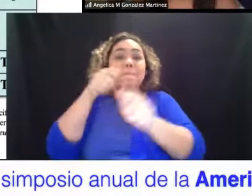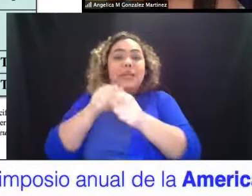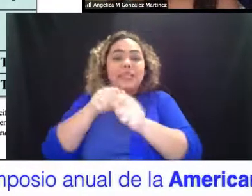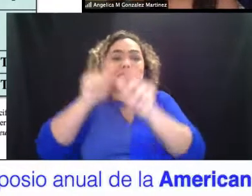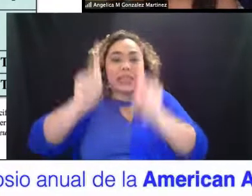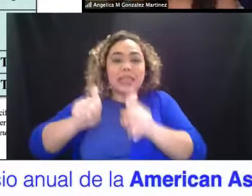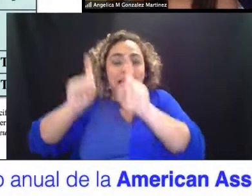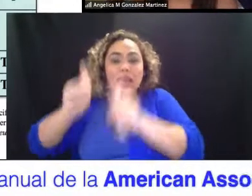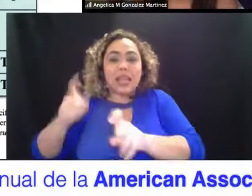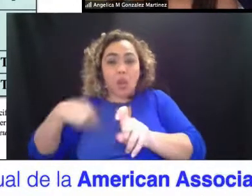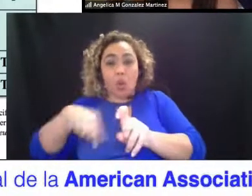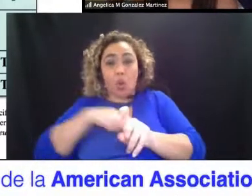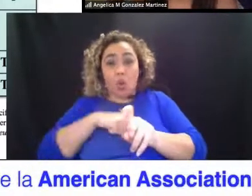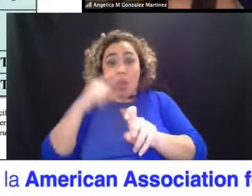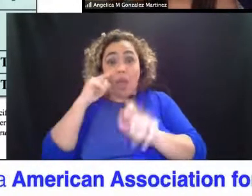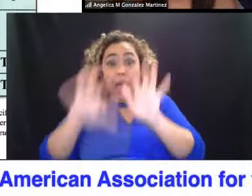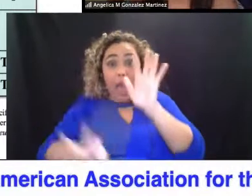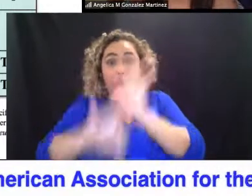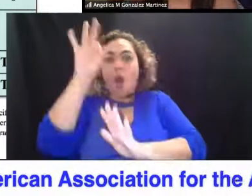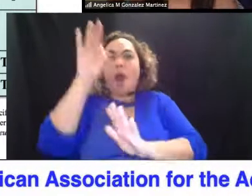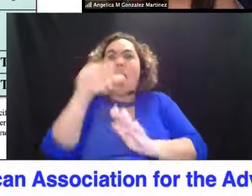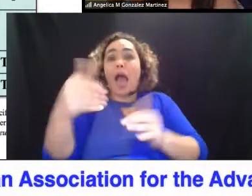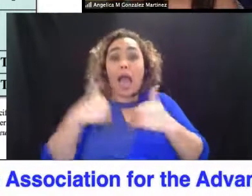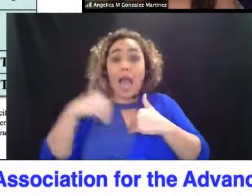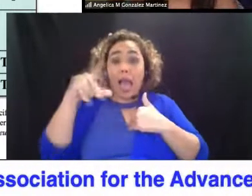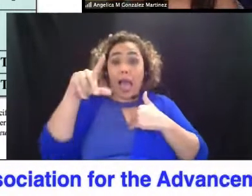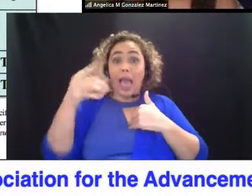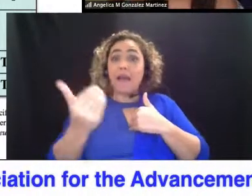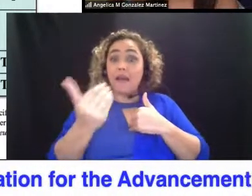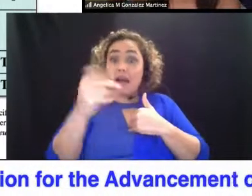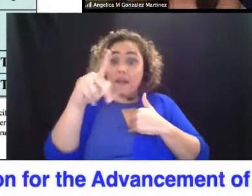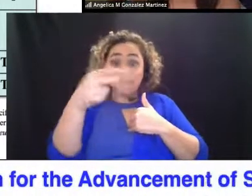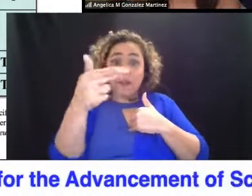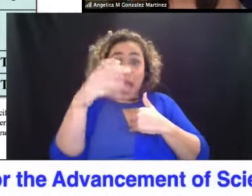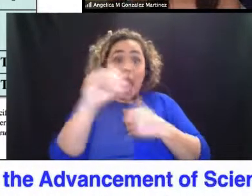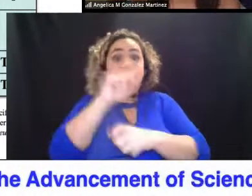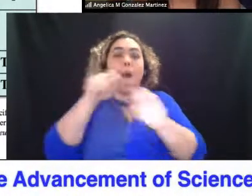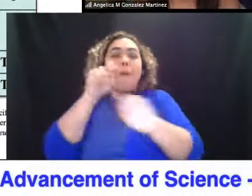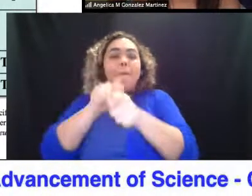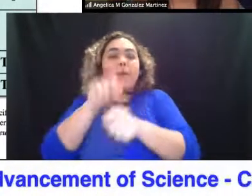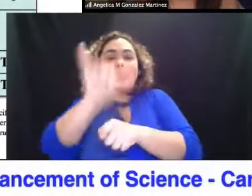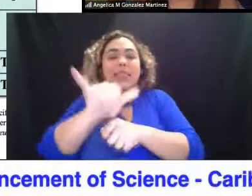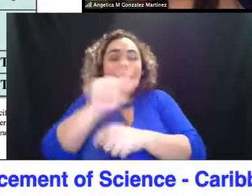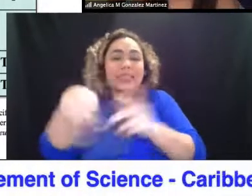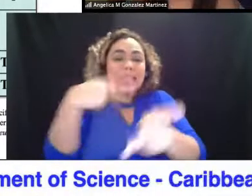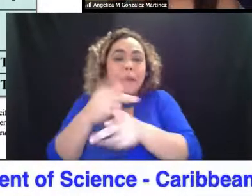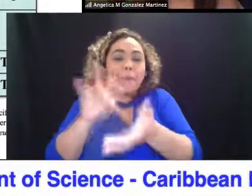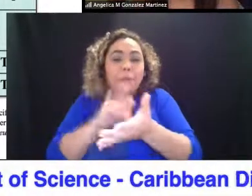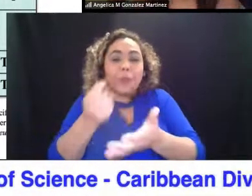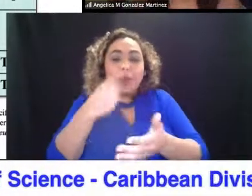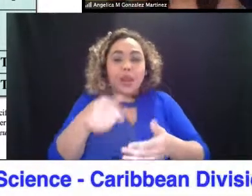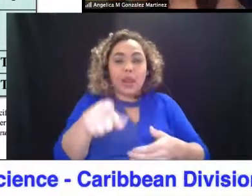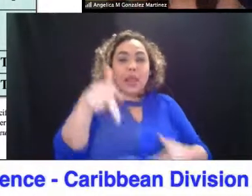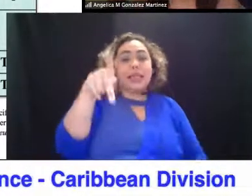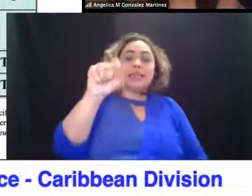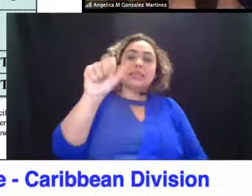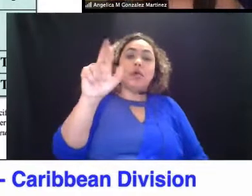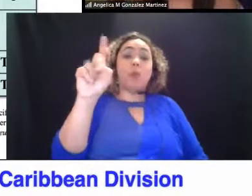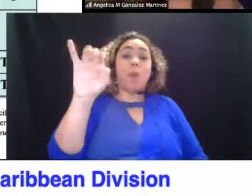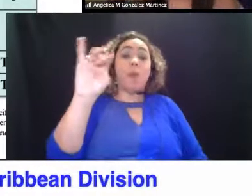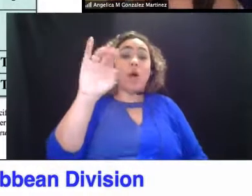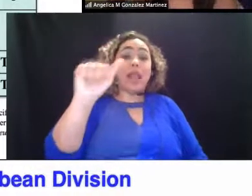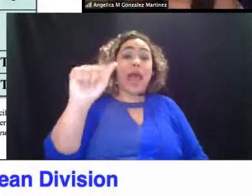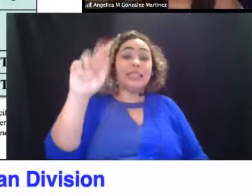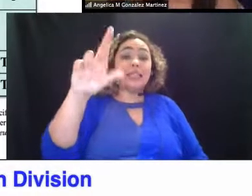that was performed to determine that the phages are specific for Pseudomonas aeruginosa and do not infect other bacteria.